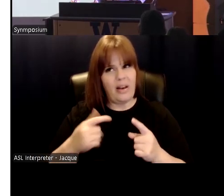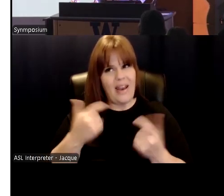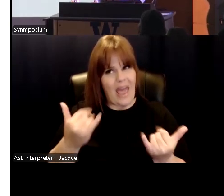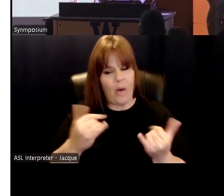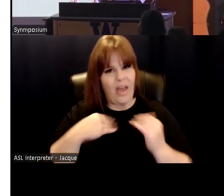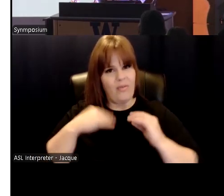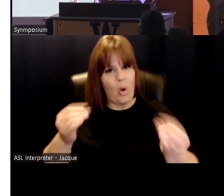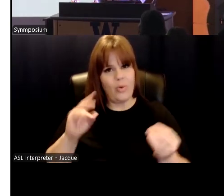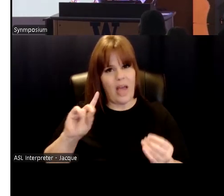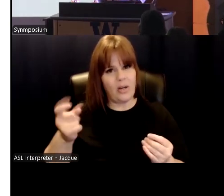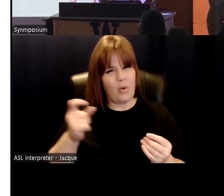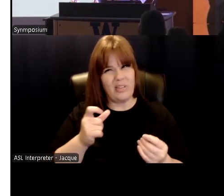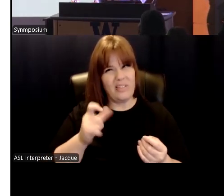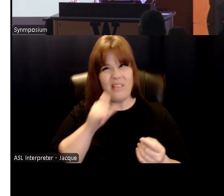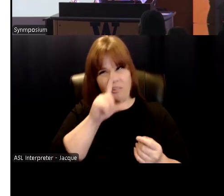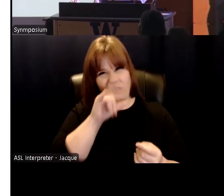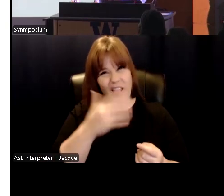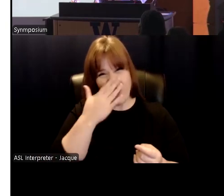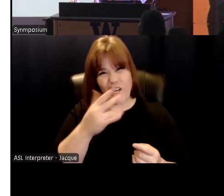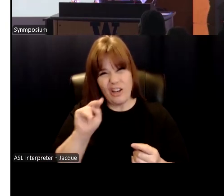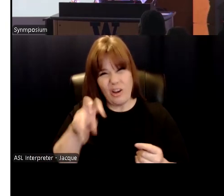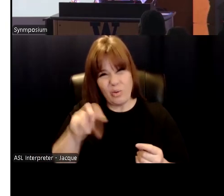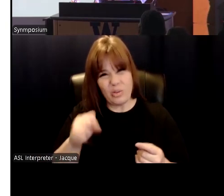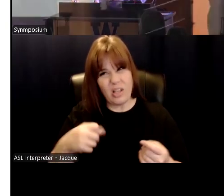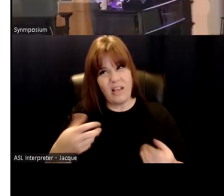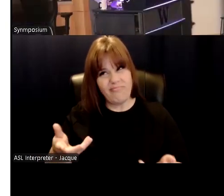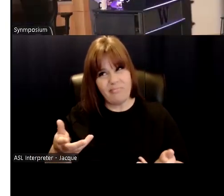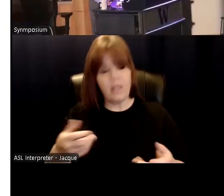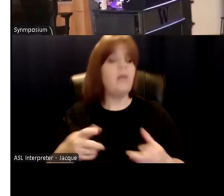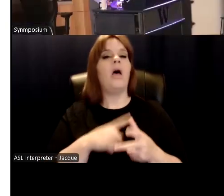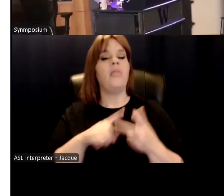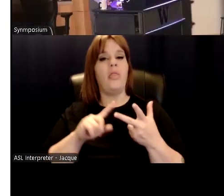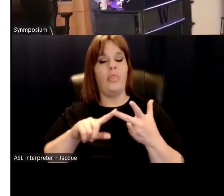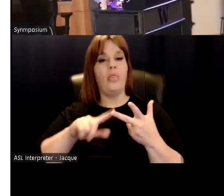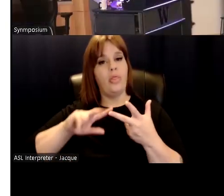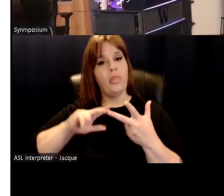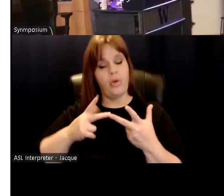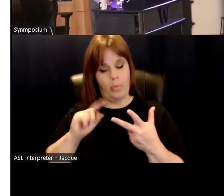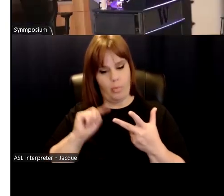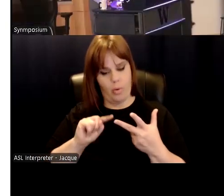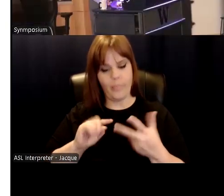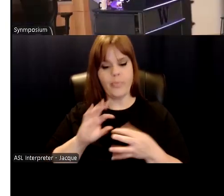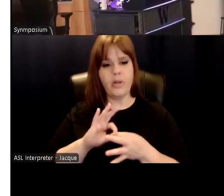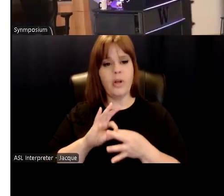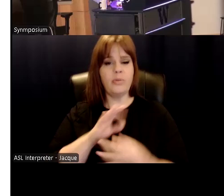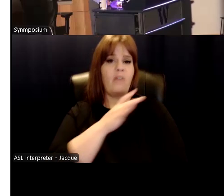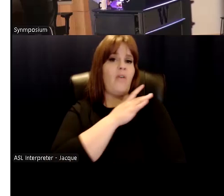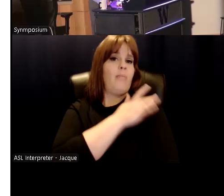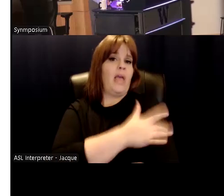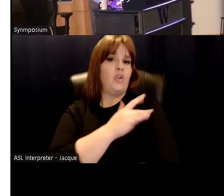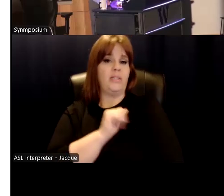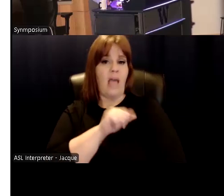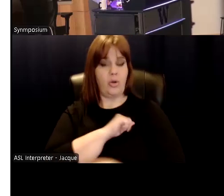diagnosis. So, and then the third point, in terms of what patients' attitudes are toward